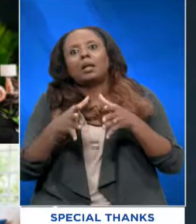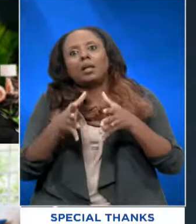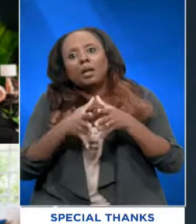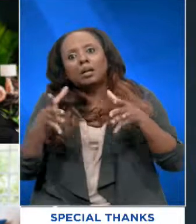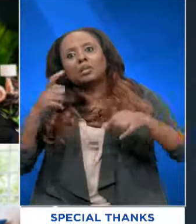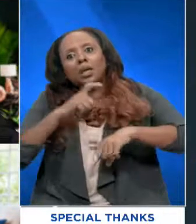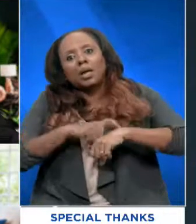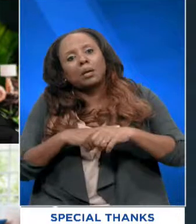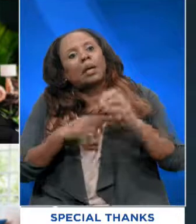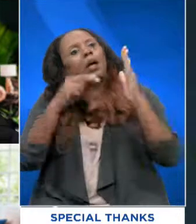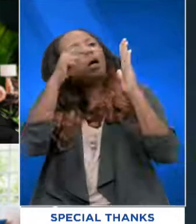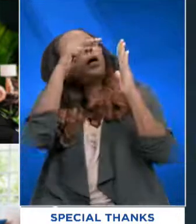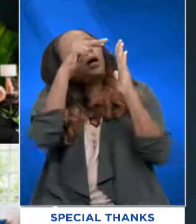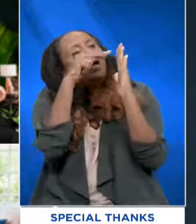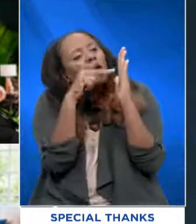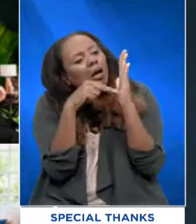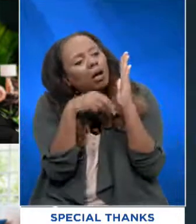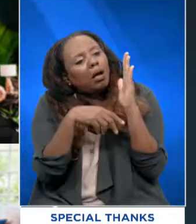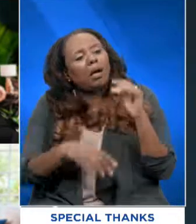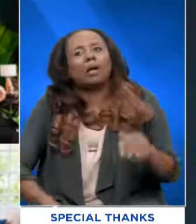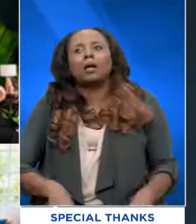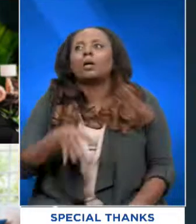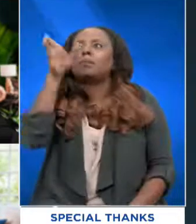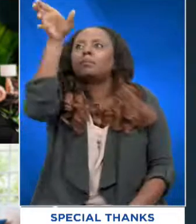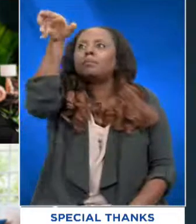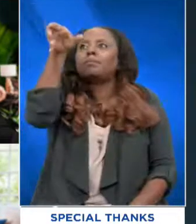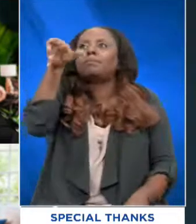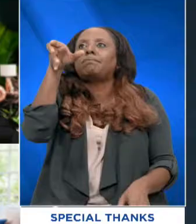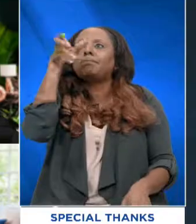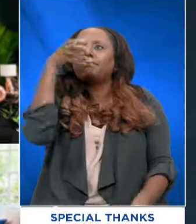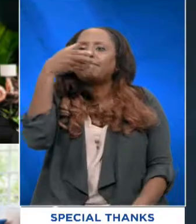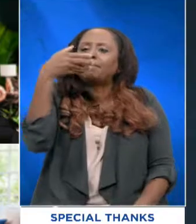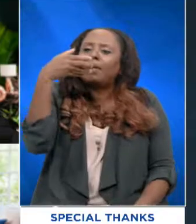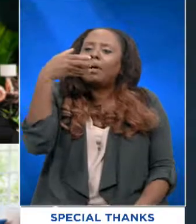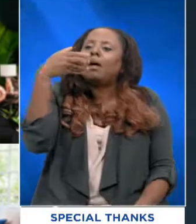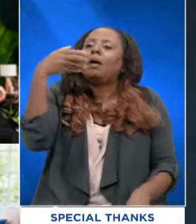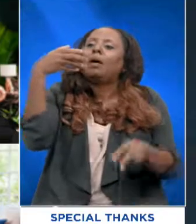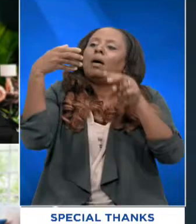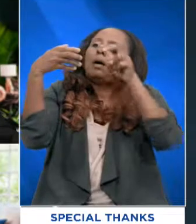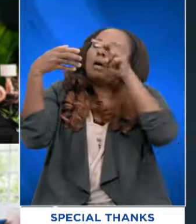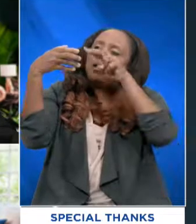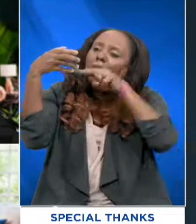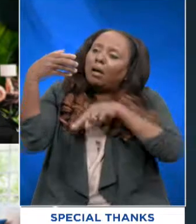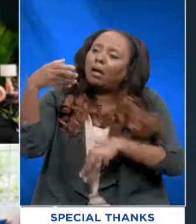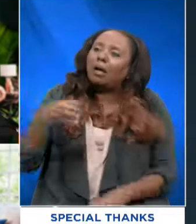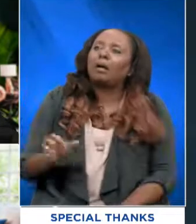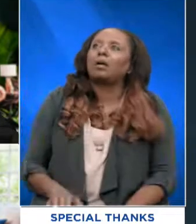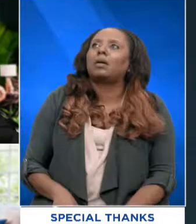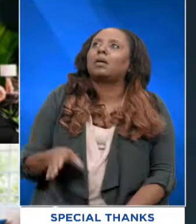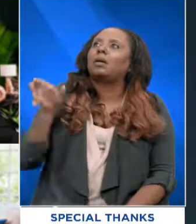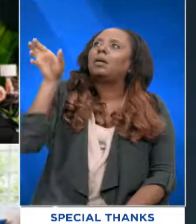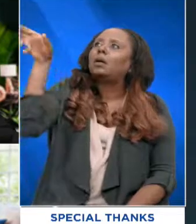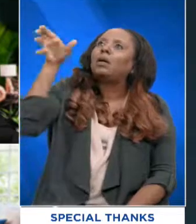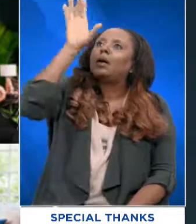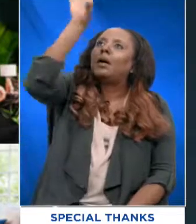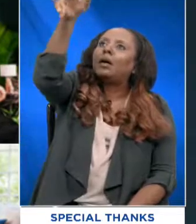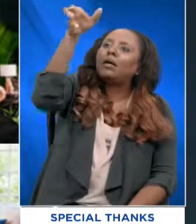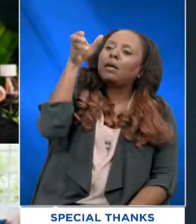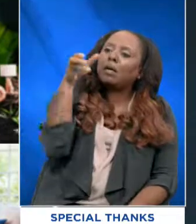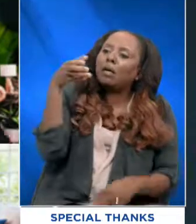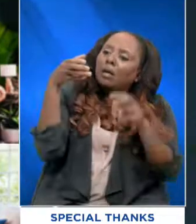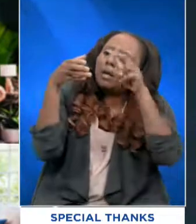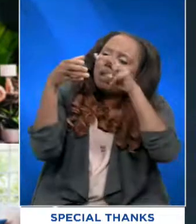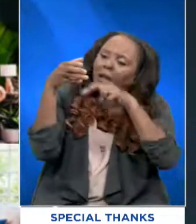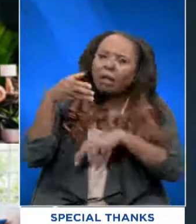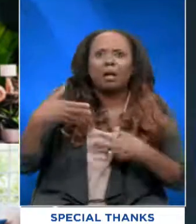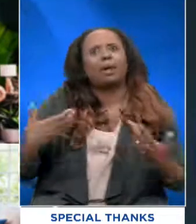For sure, it can be. But after a while, you would know and understand which products are which. Of course, we buy